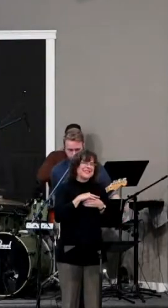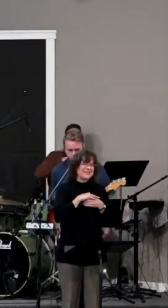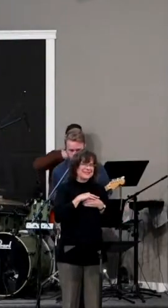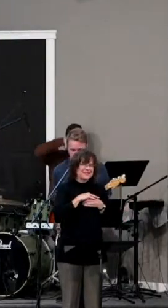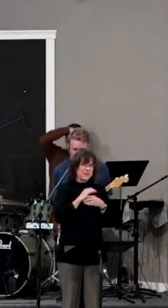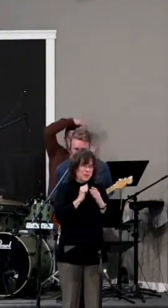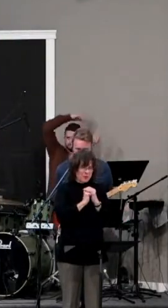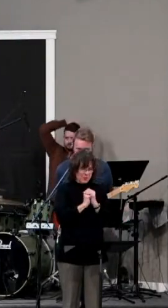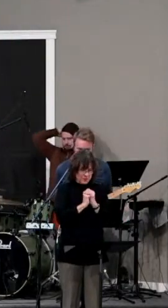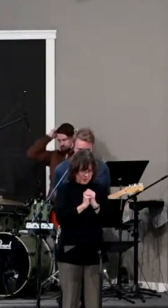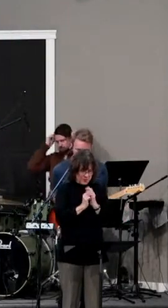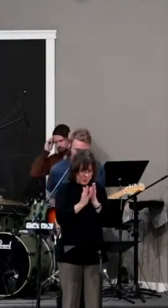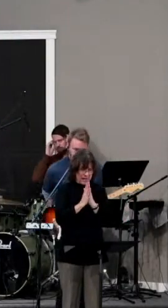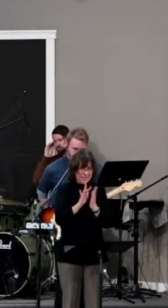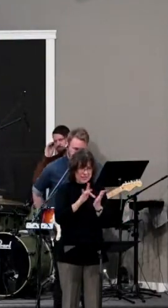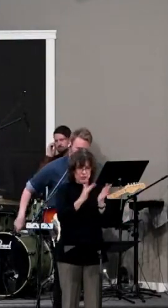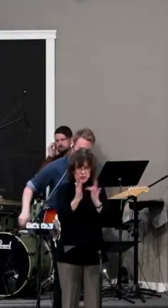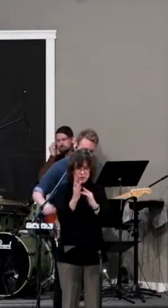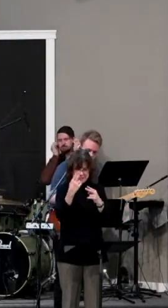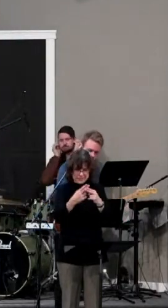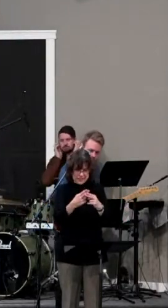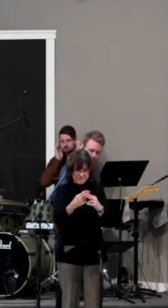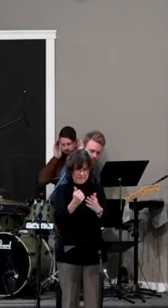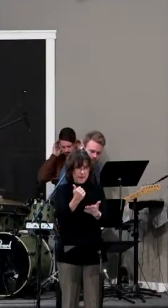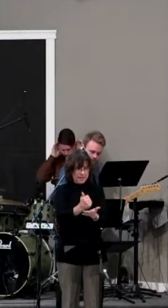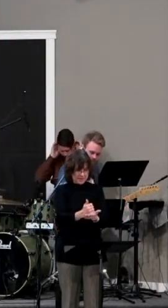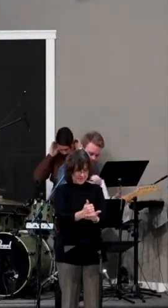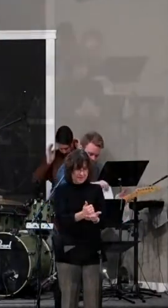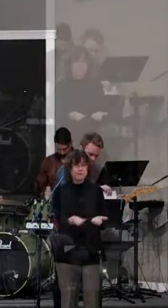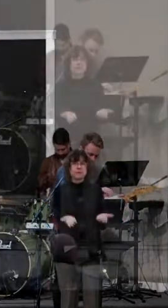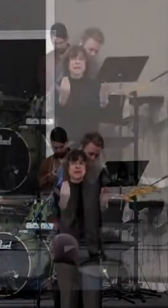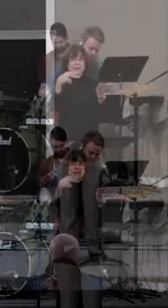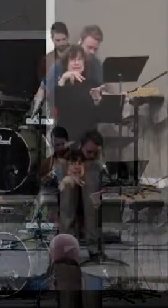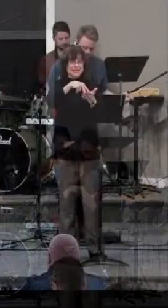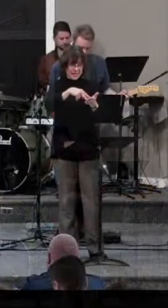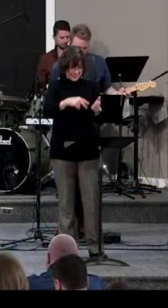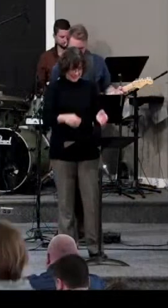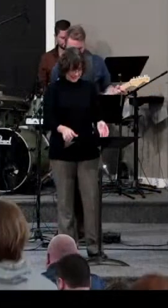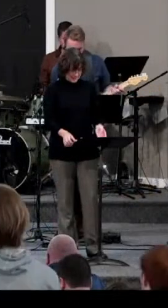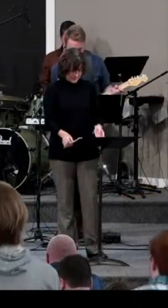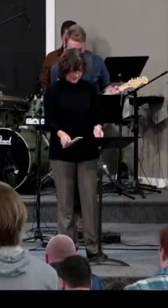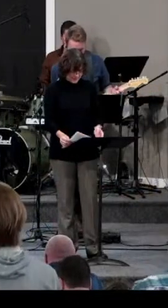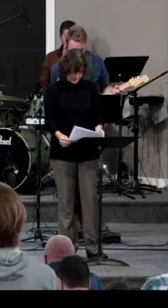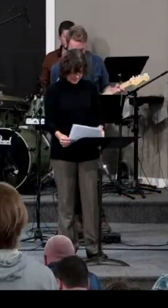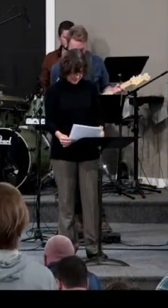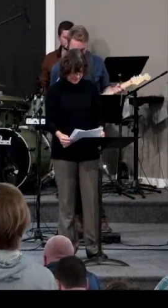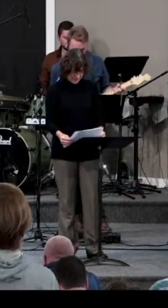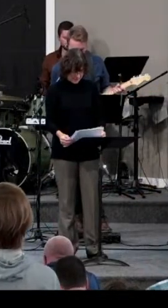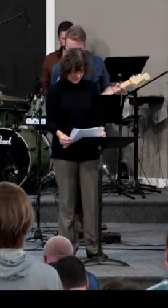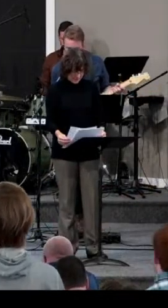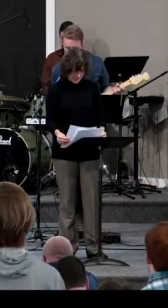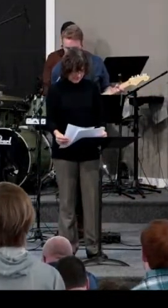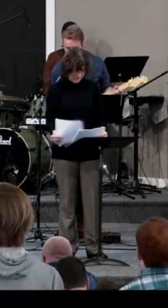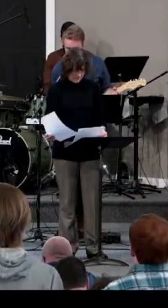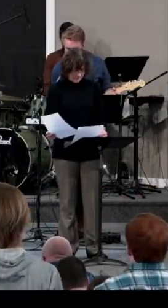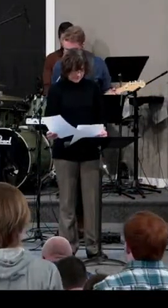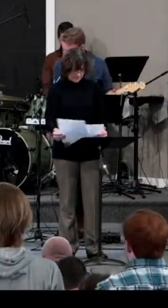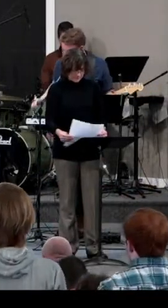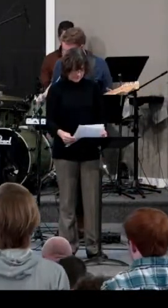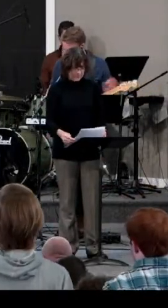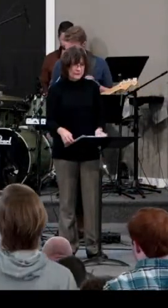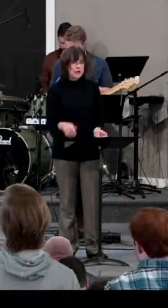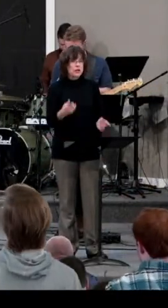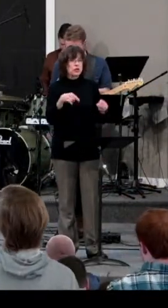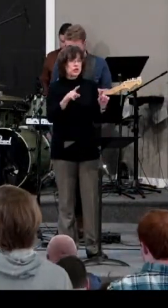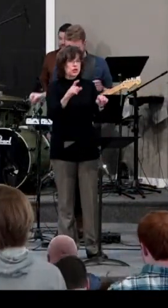name. Amen. Would you stand as we sing? During this song, we'll also be receiving tithes and offerings. There's